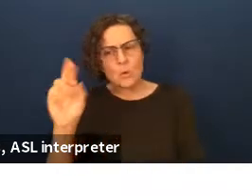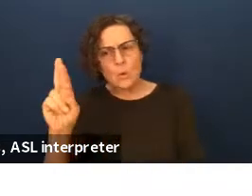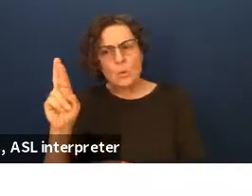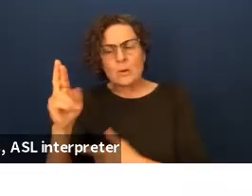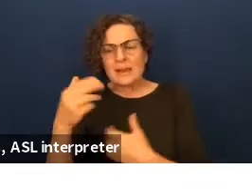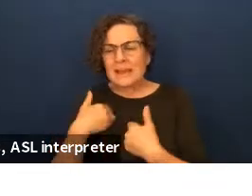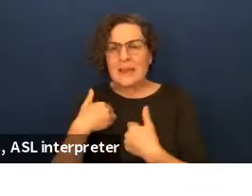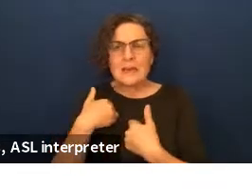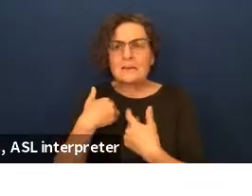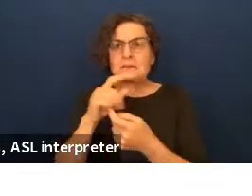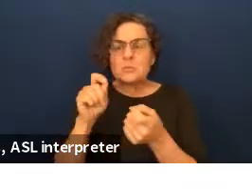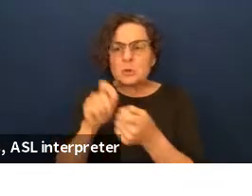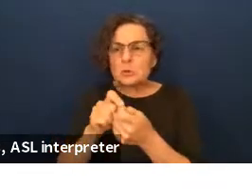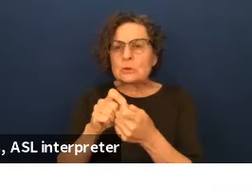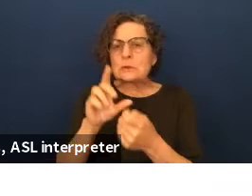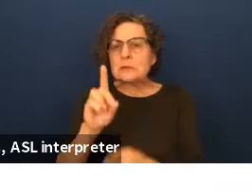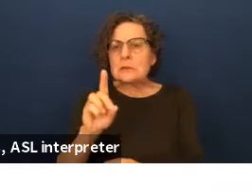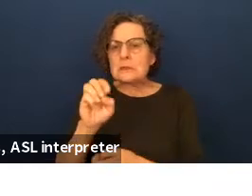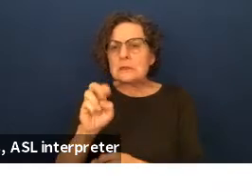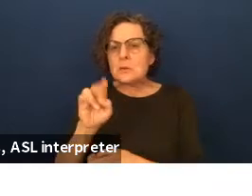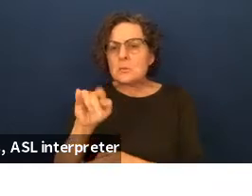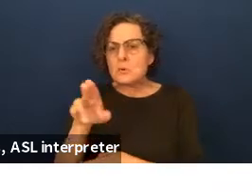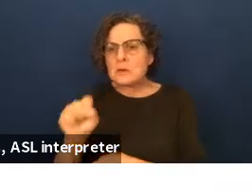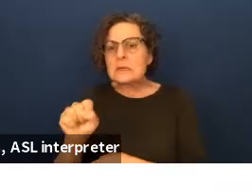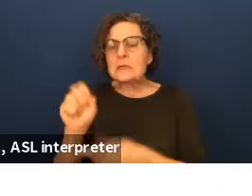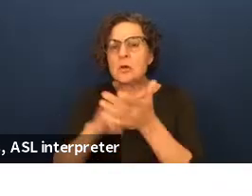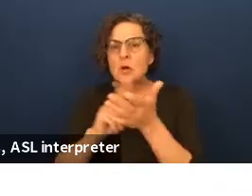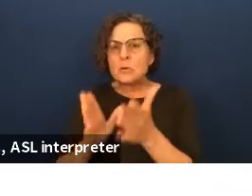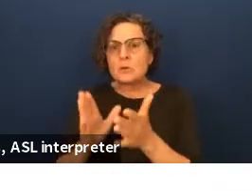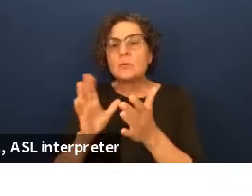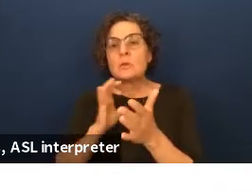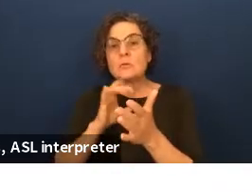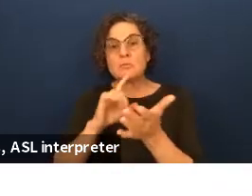is there a certain debris contractor that is required?